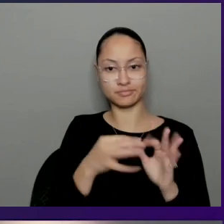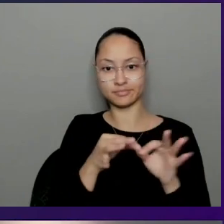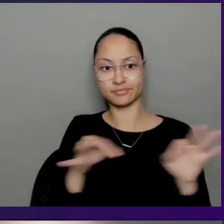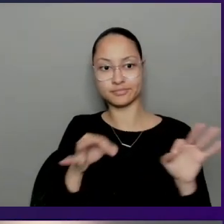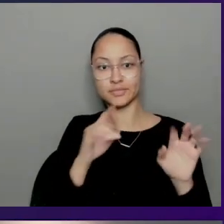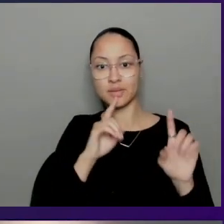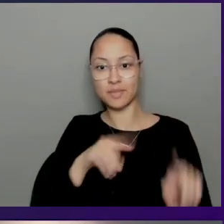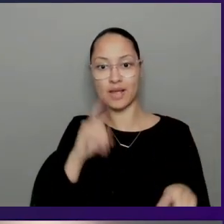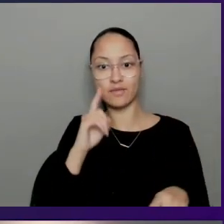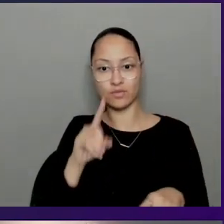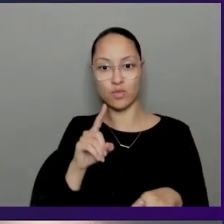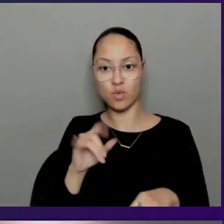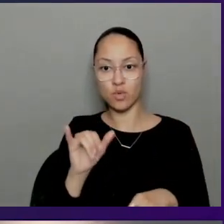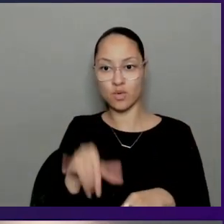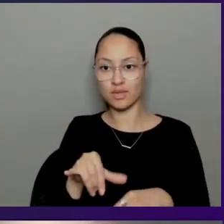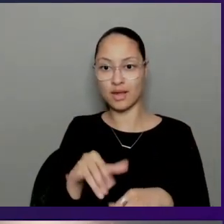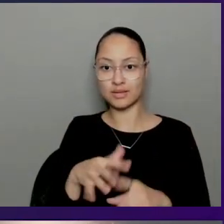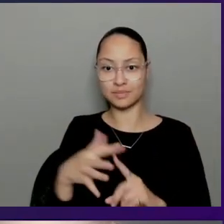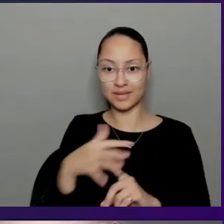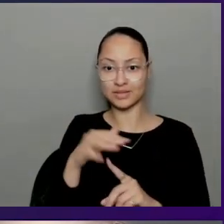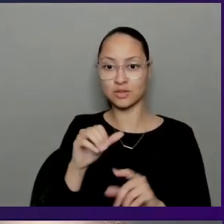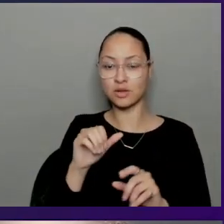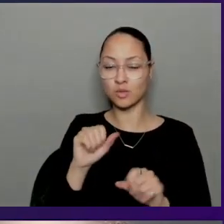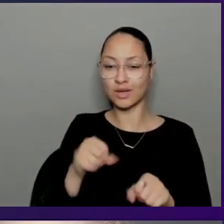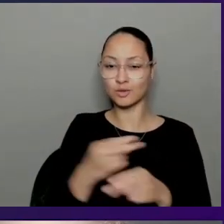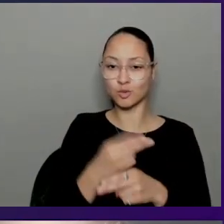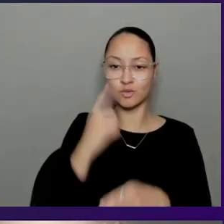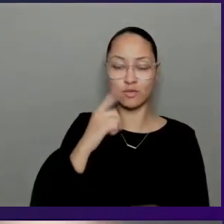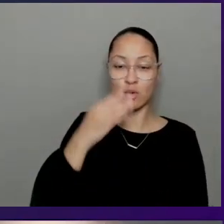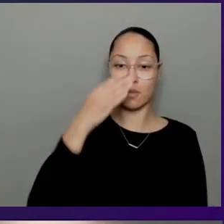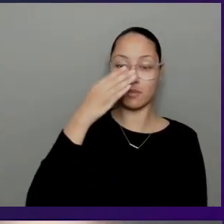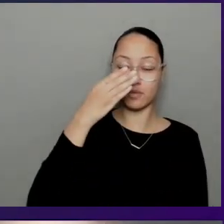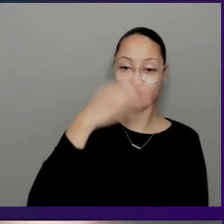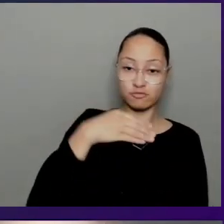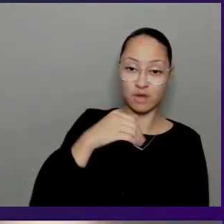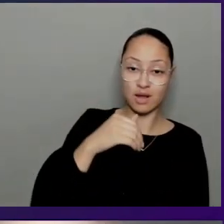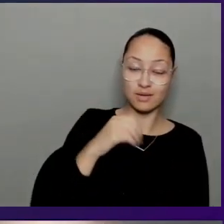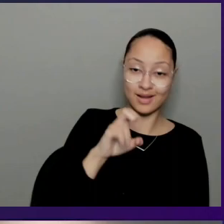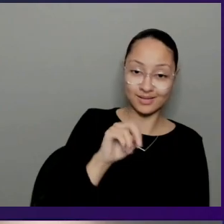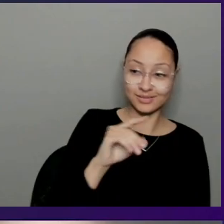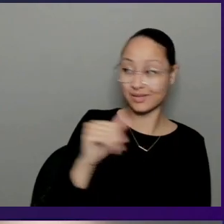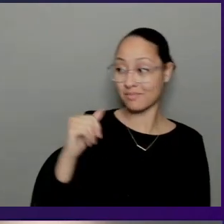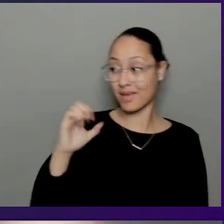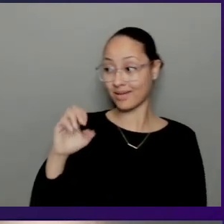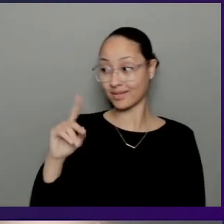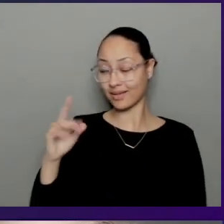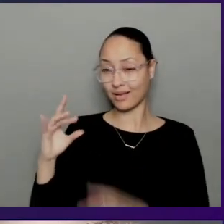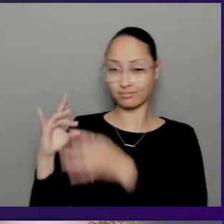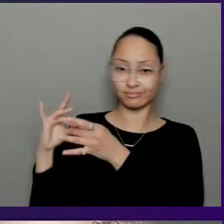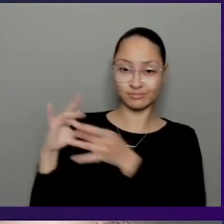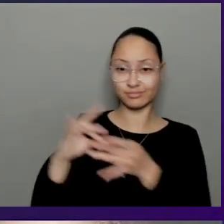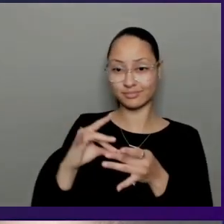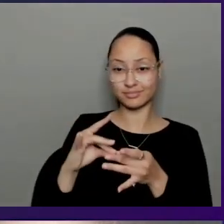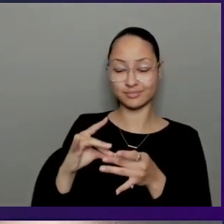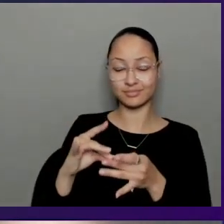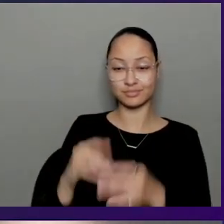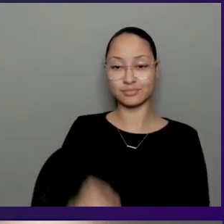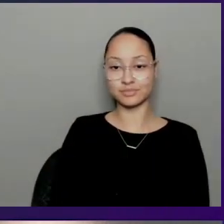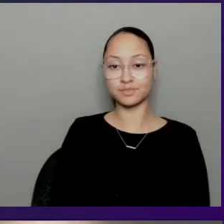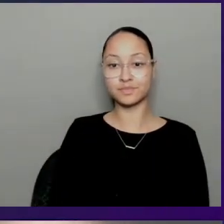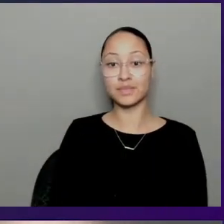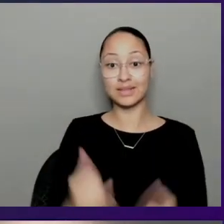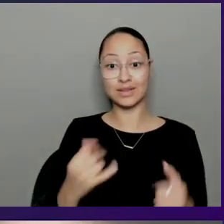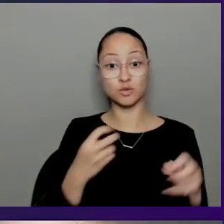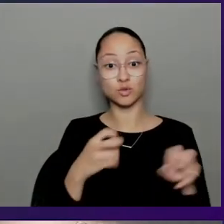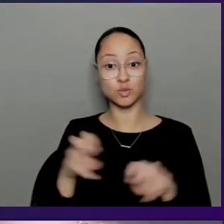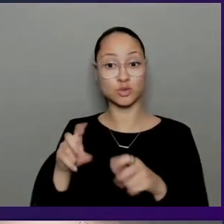to keep our backends and frontends in sync. So let's switch to our IDE and create a